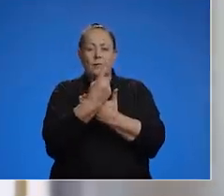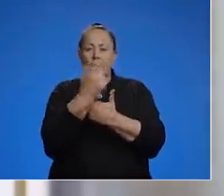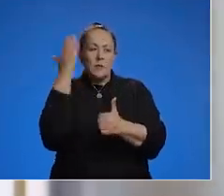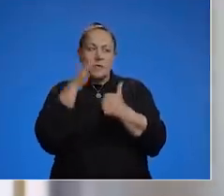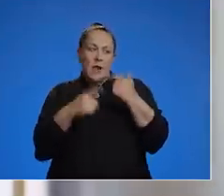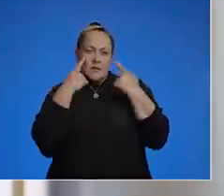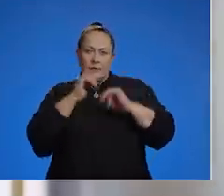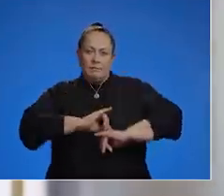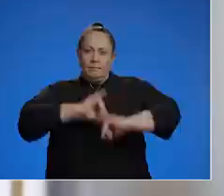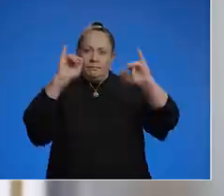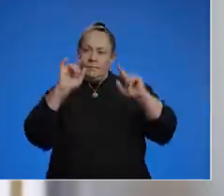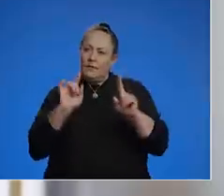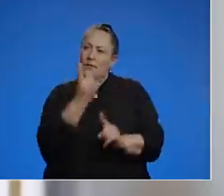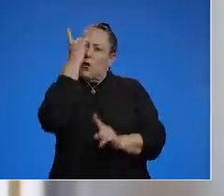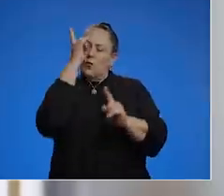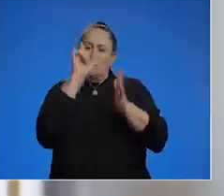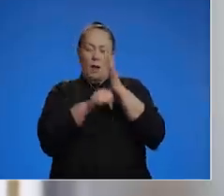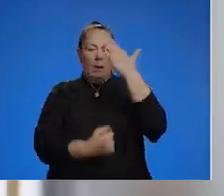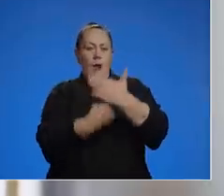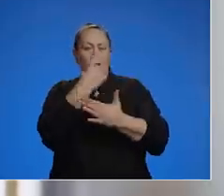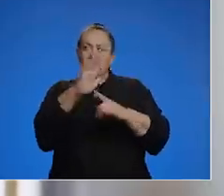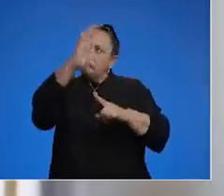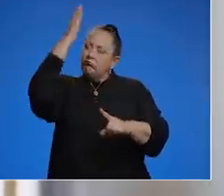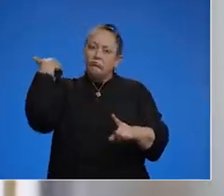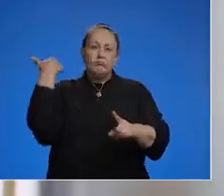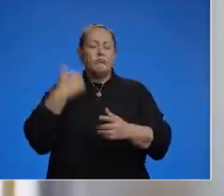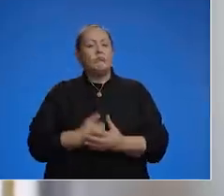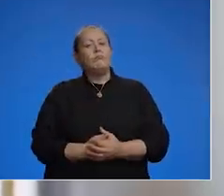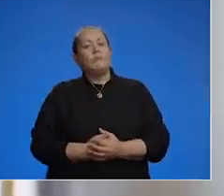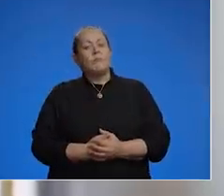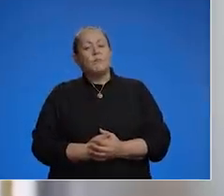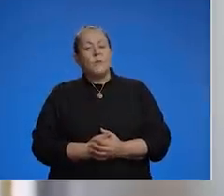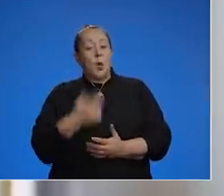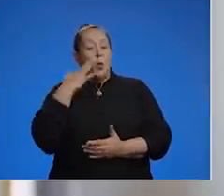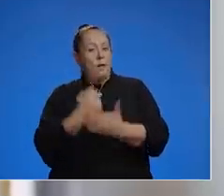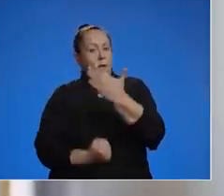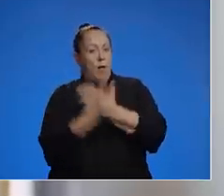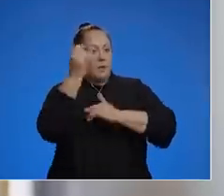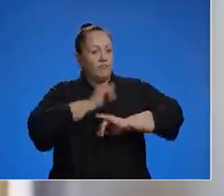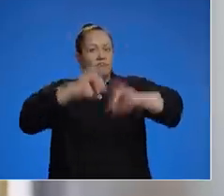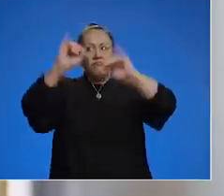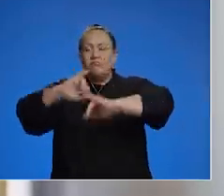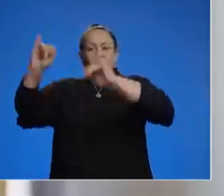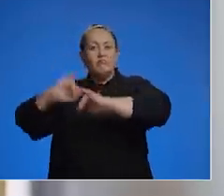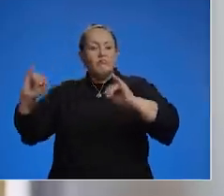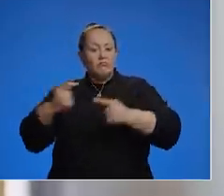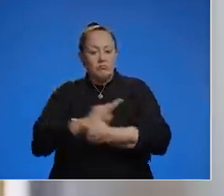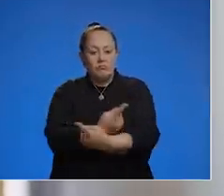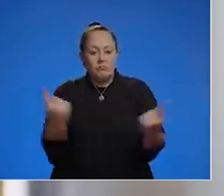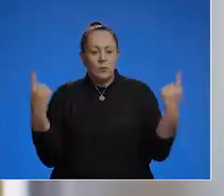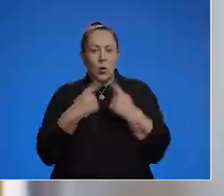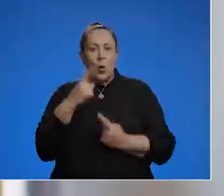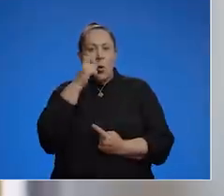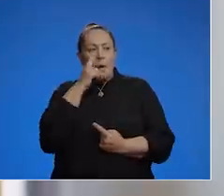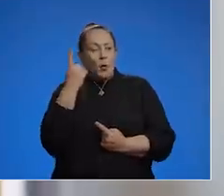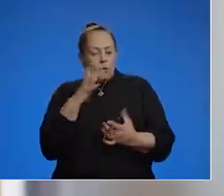unparalleled since nations first came into existence. When that time comes, your own people